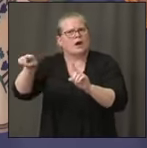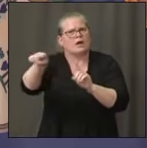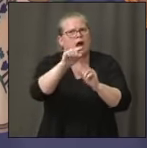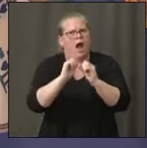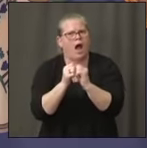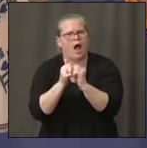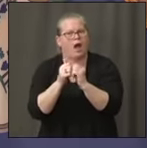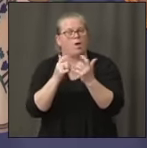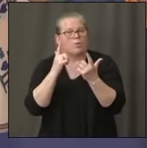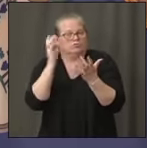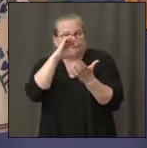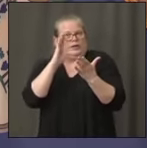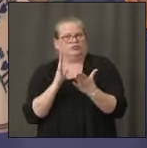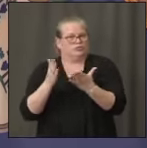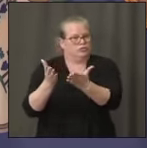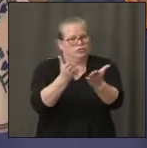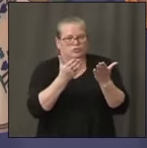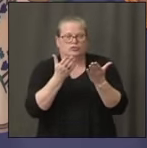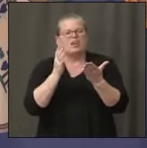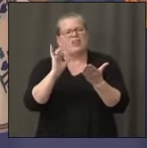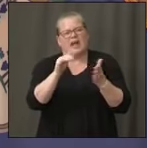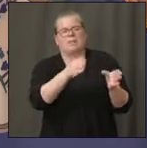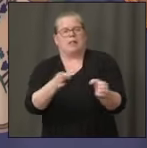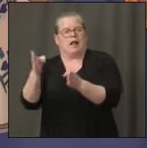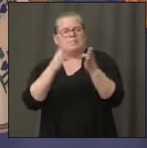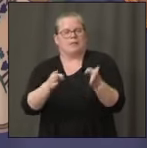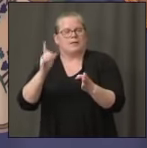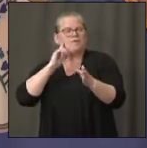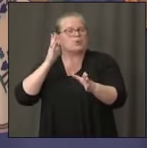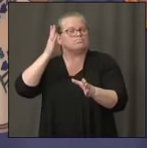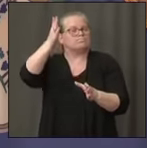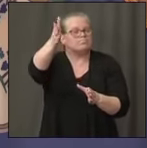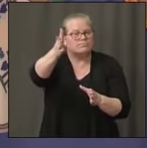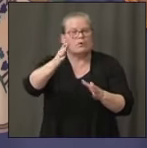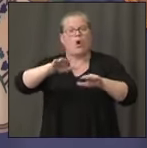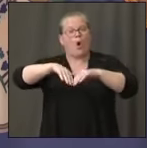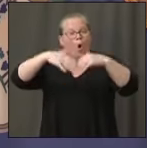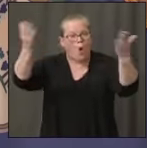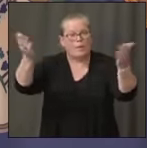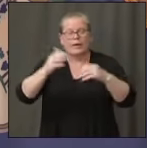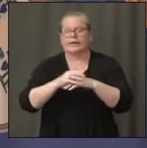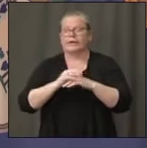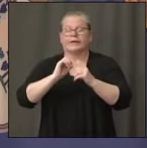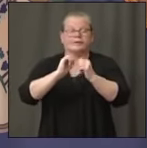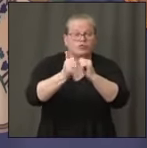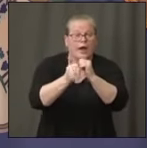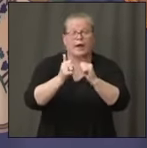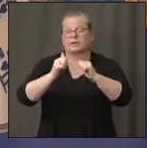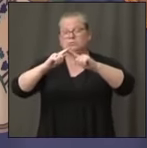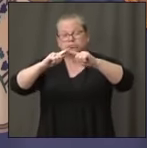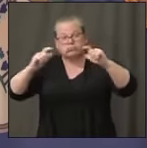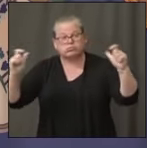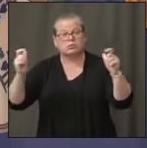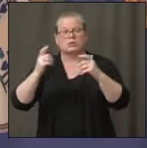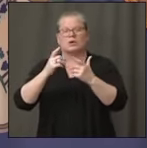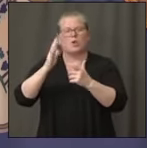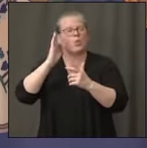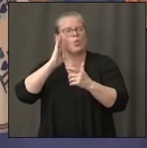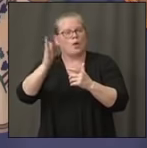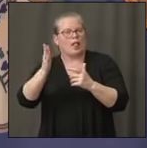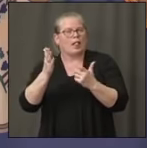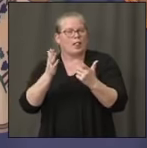event venues, amphitheaters, racetracks, and the such. And they're opening as well at 25% capacity, just like we're